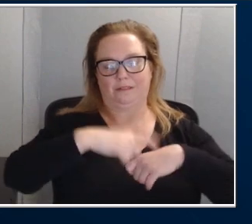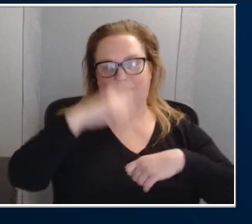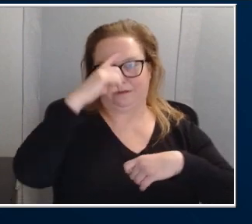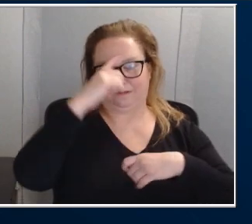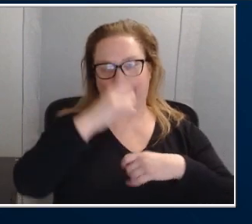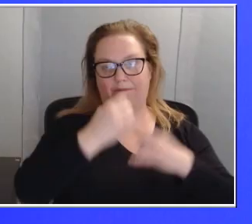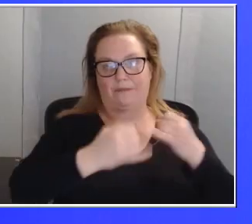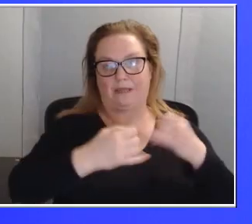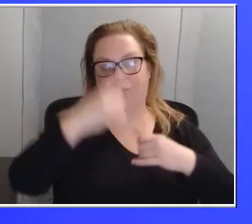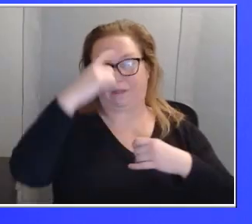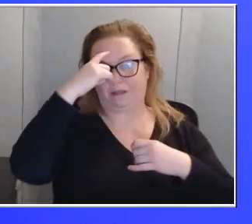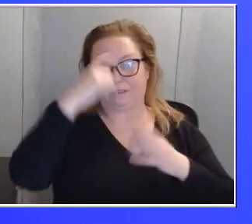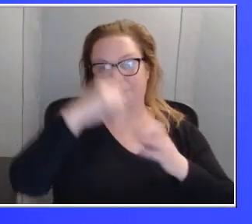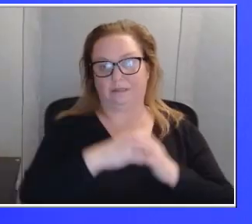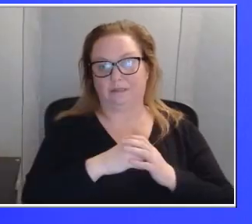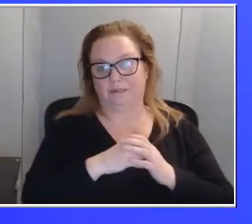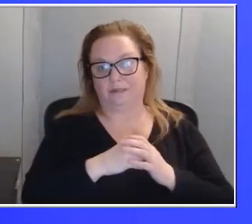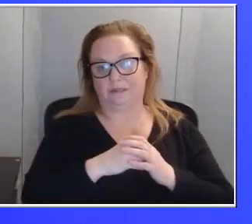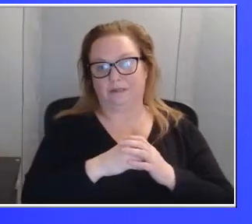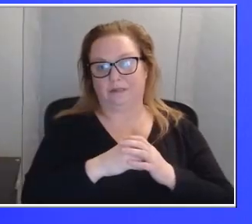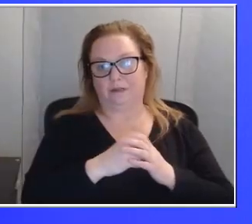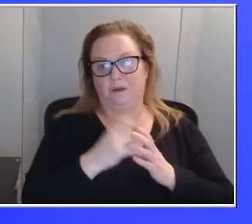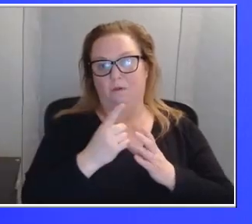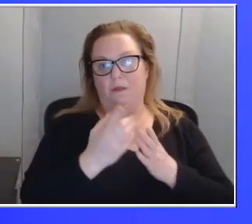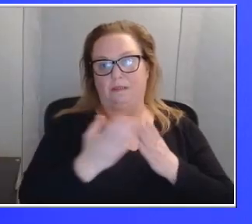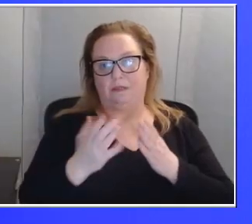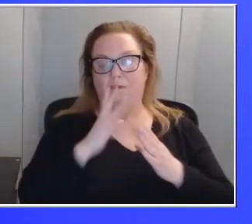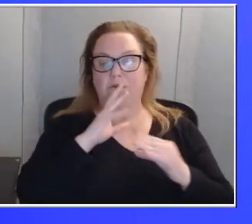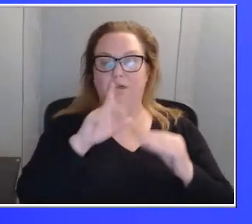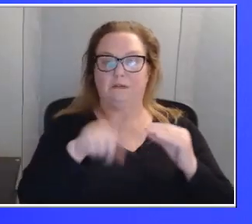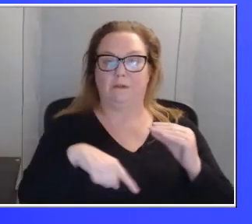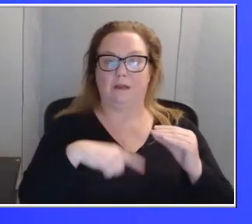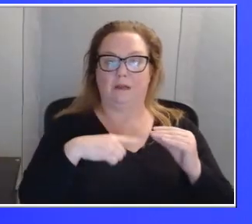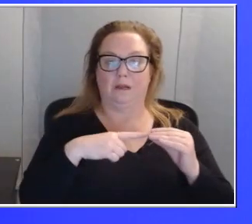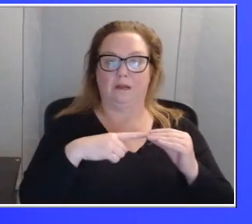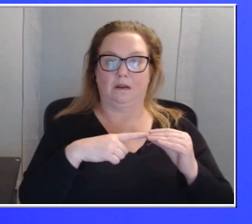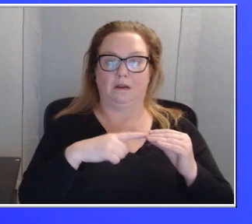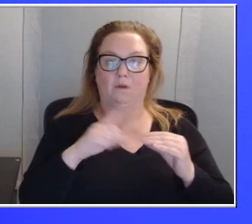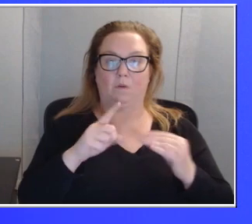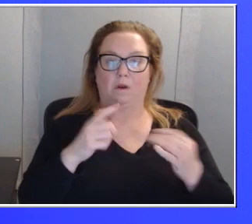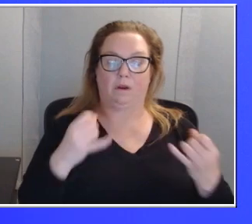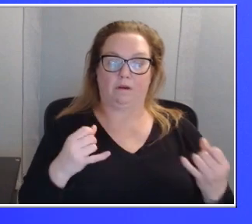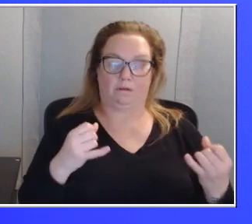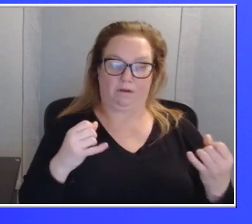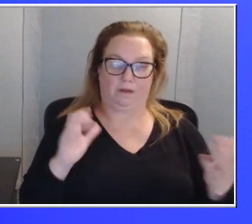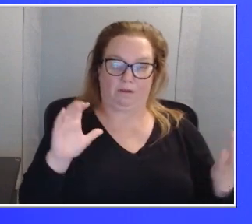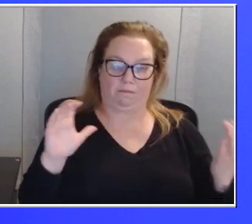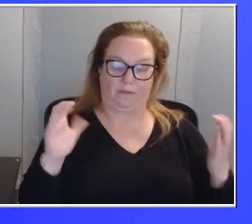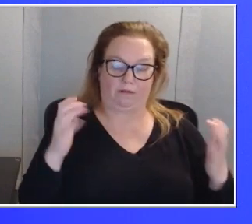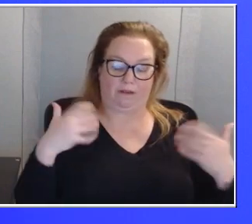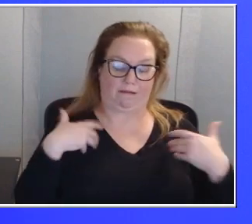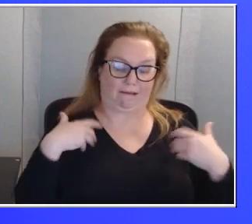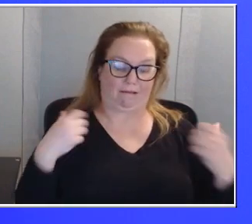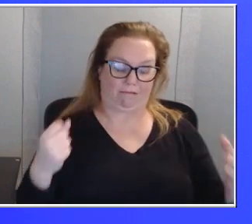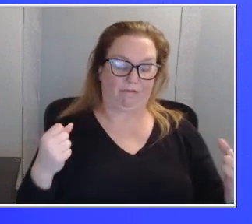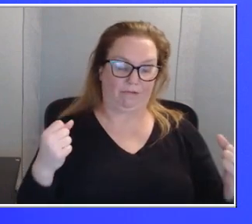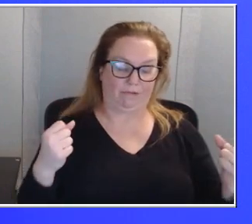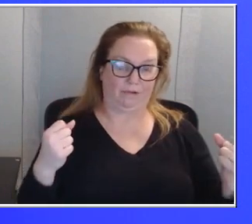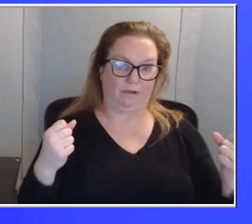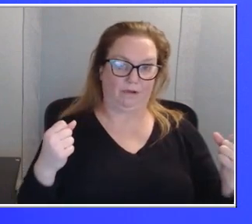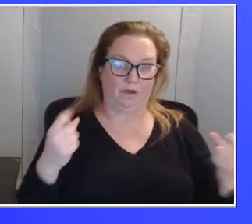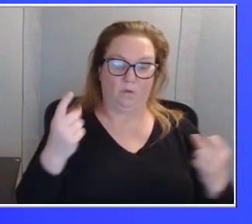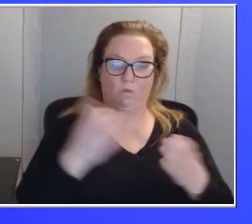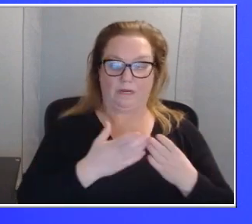thoughts. So one thing we didn't talk a lot about was where we are now in terms of health, public health. So one of the things